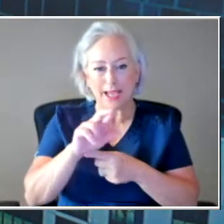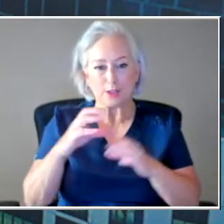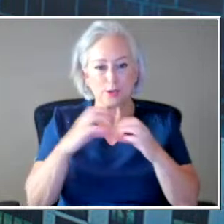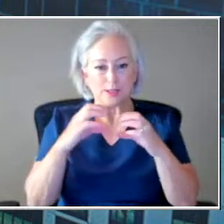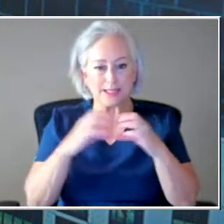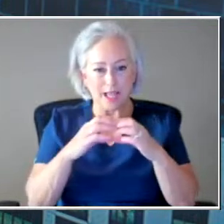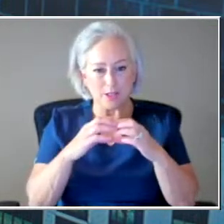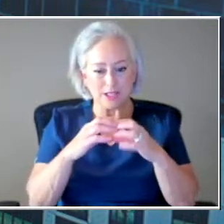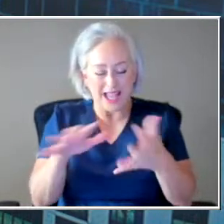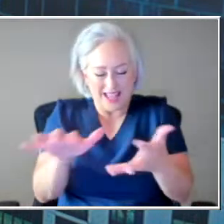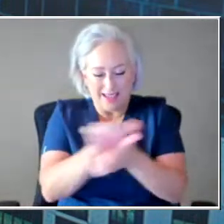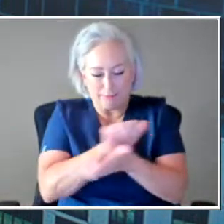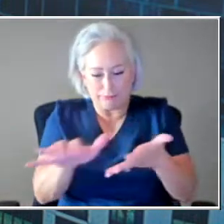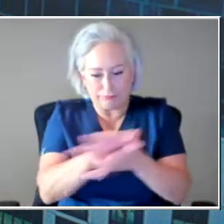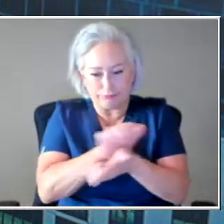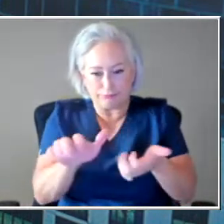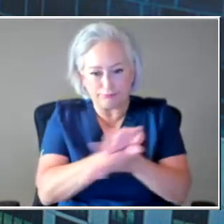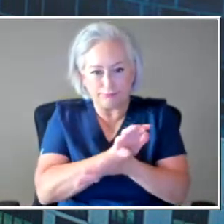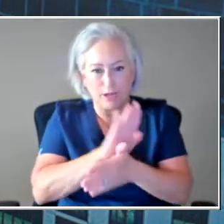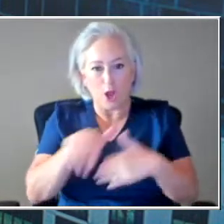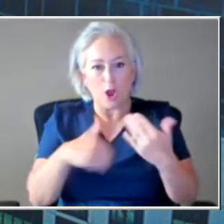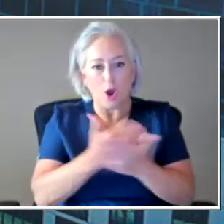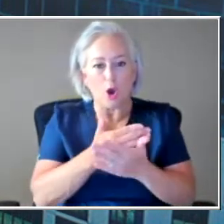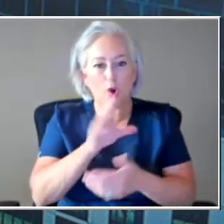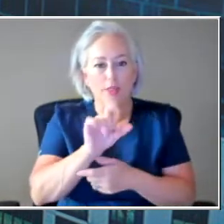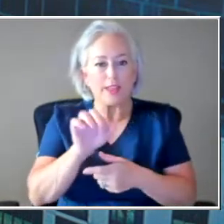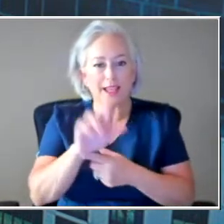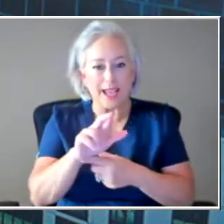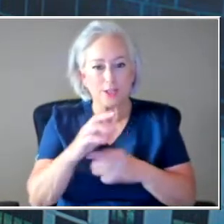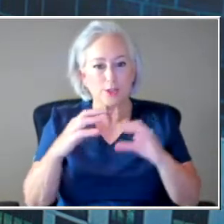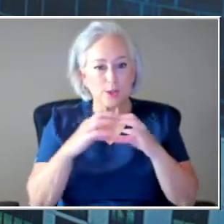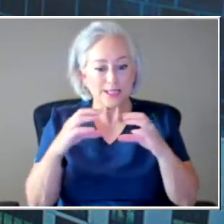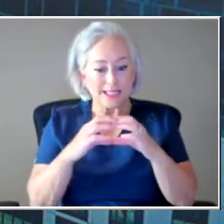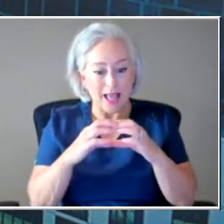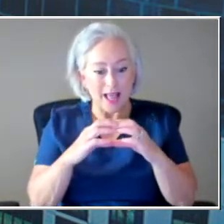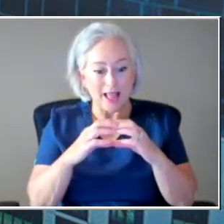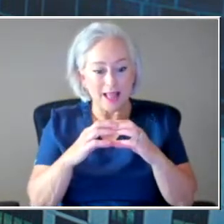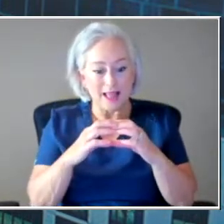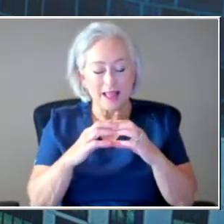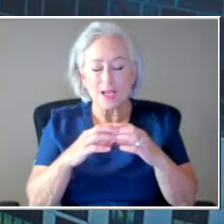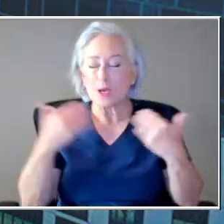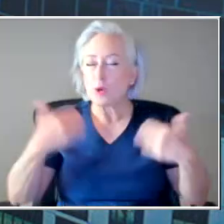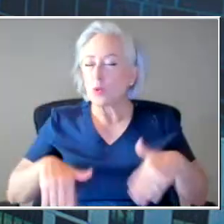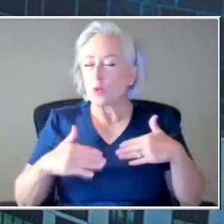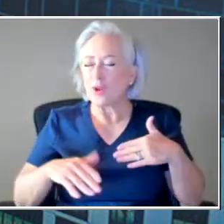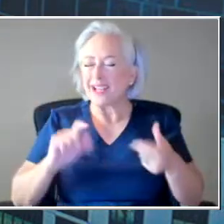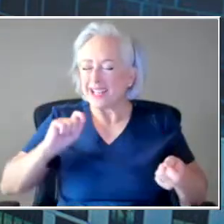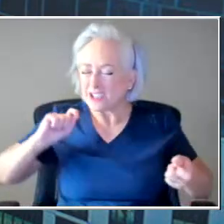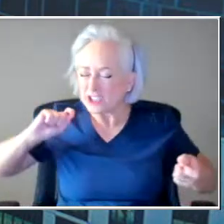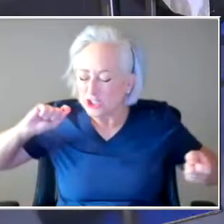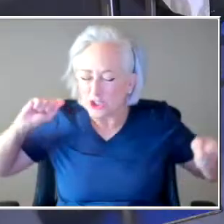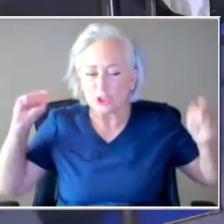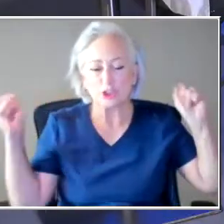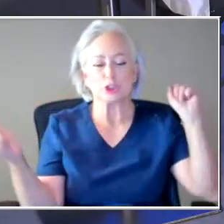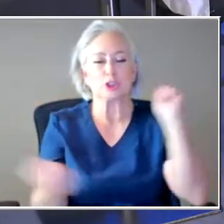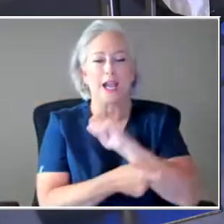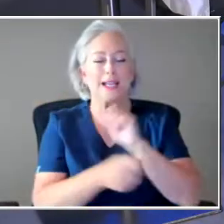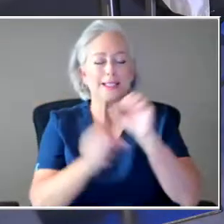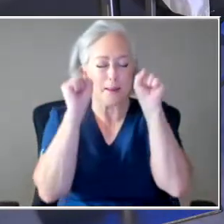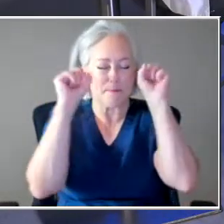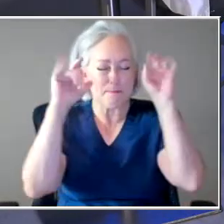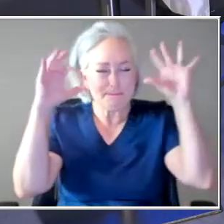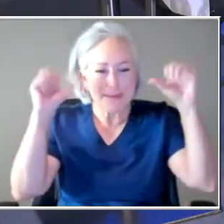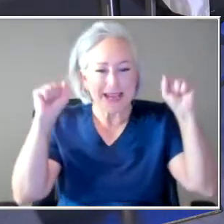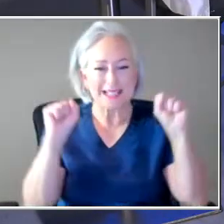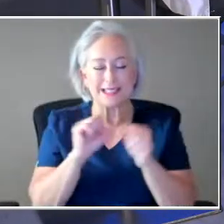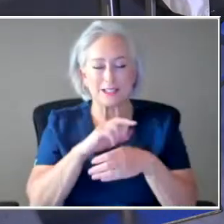chromosomes and DNA in the cancer cell and kill the cancer cell. And it has been a game changer. Stunning results. You make it sound so easy. But I love it when